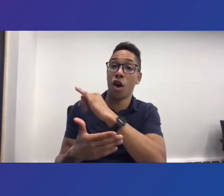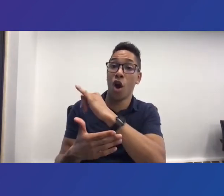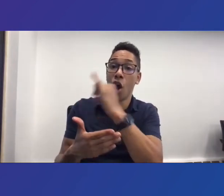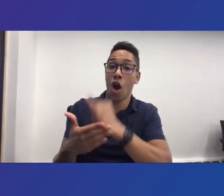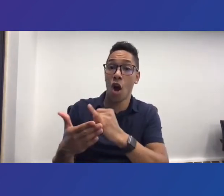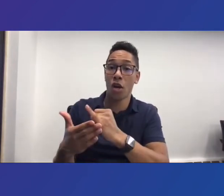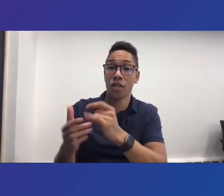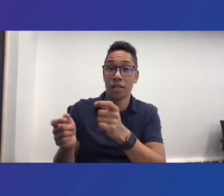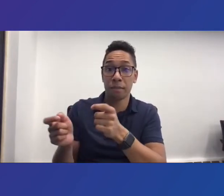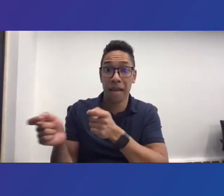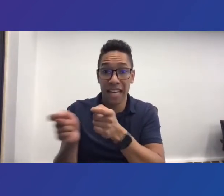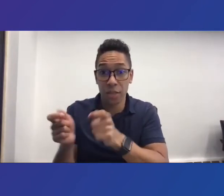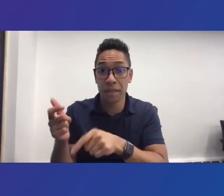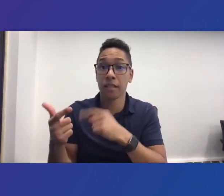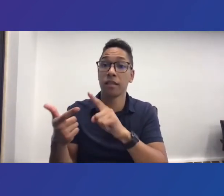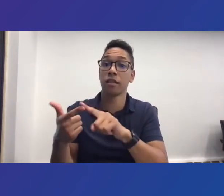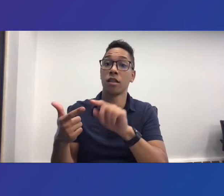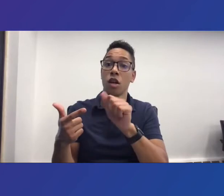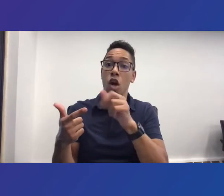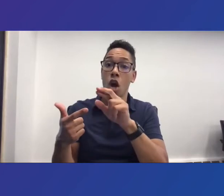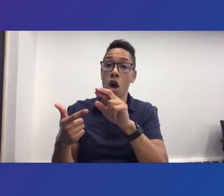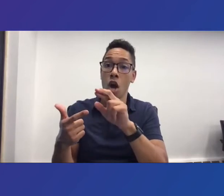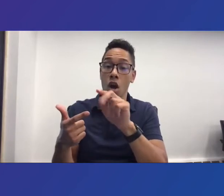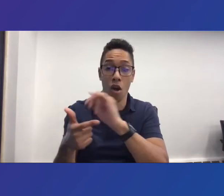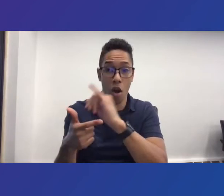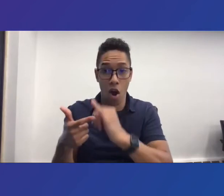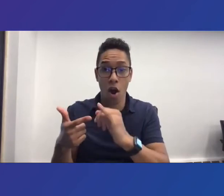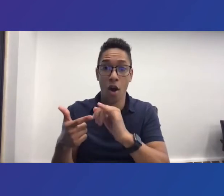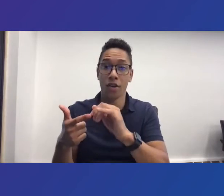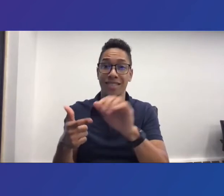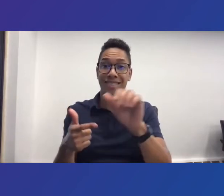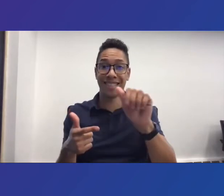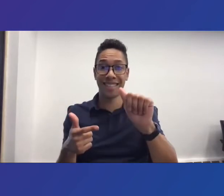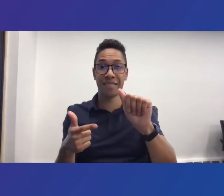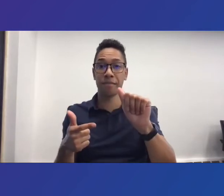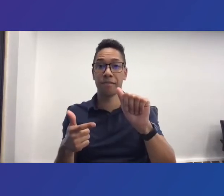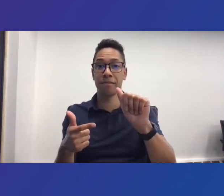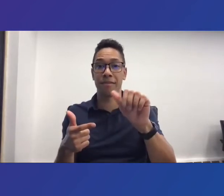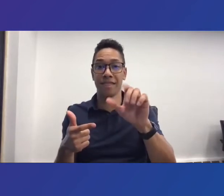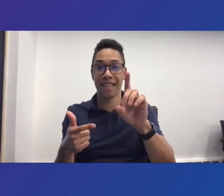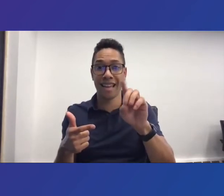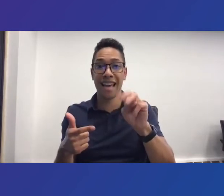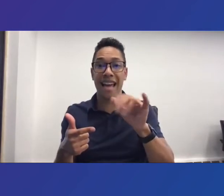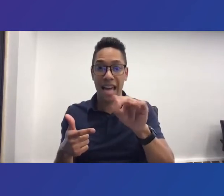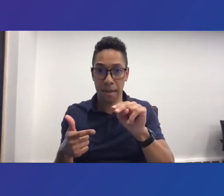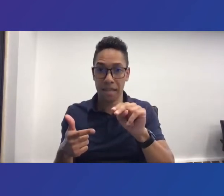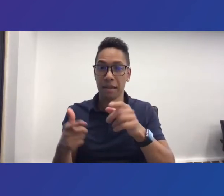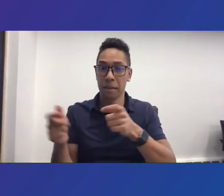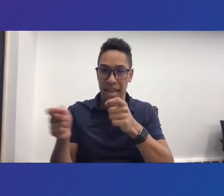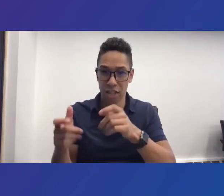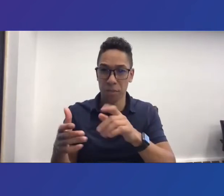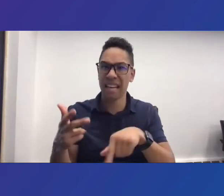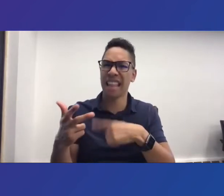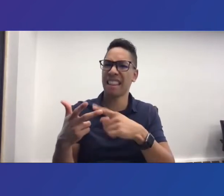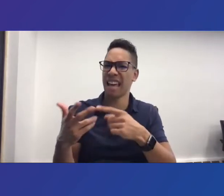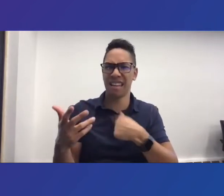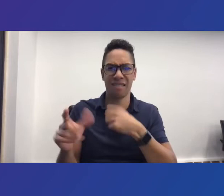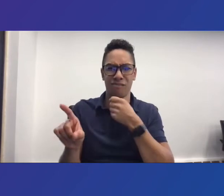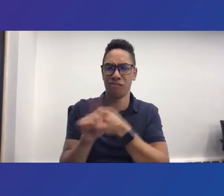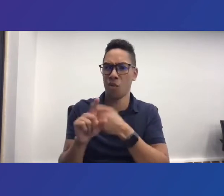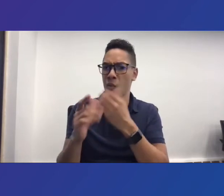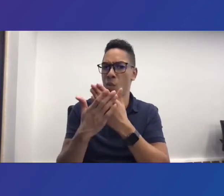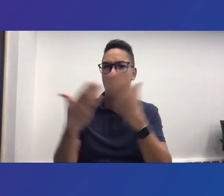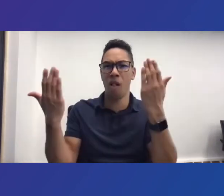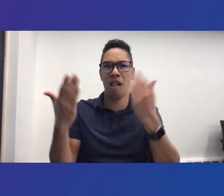an arts administrator for almost 10 years. And then at some point I hit a wall. And in terms of not being